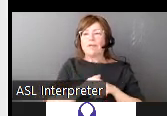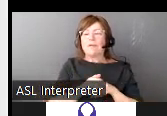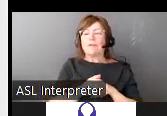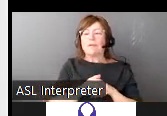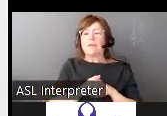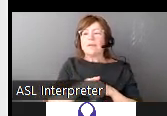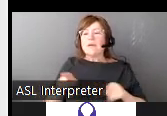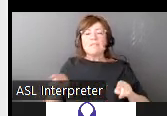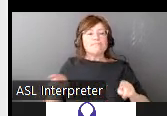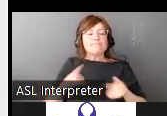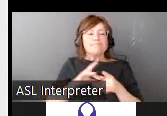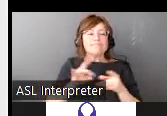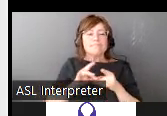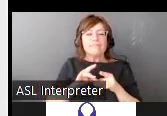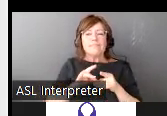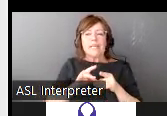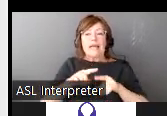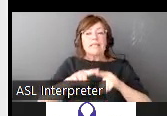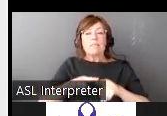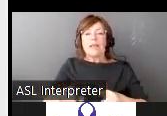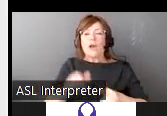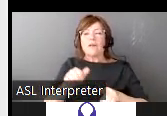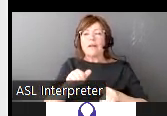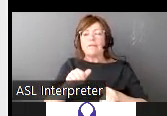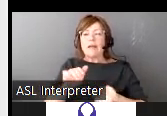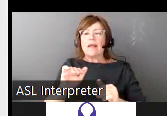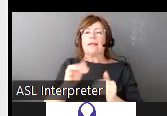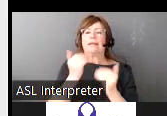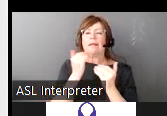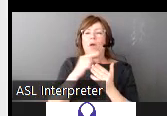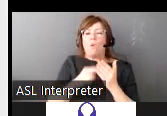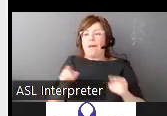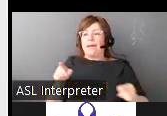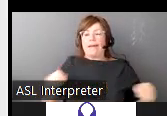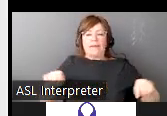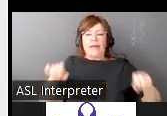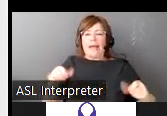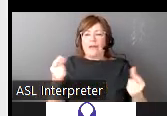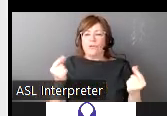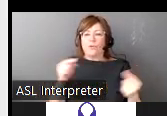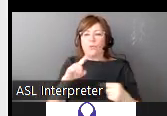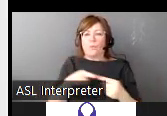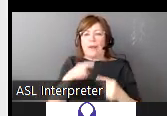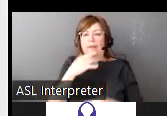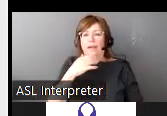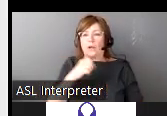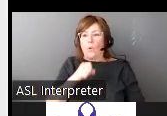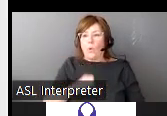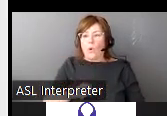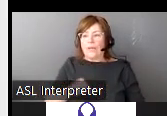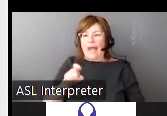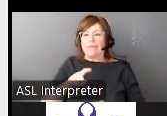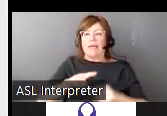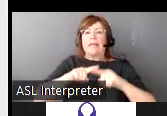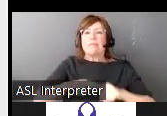often mention how physical dependence limits what older immigrants can do as they get older and must rely on others for their